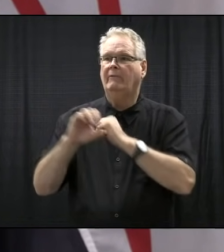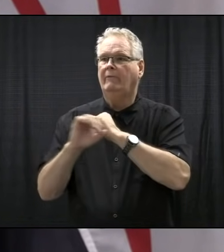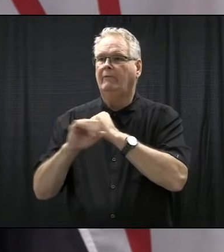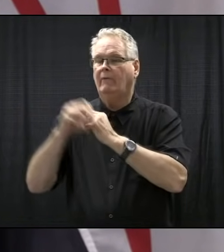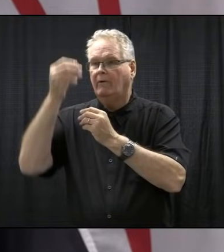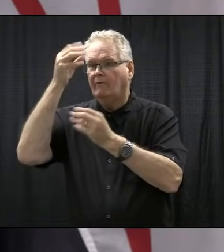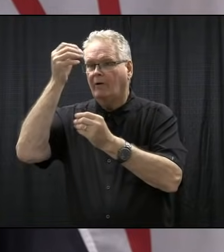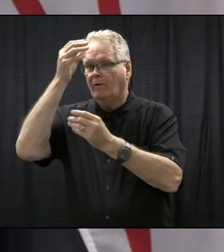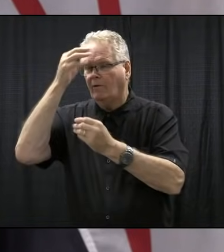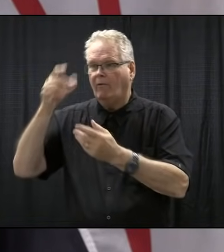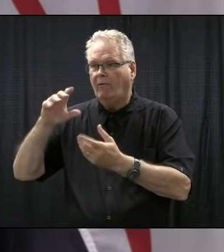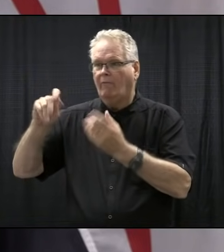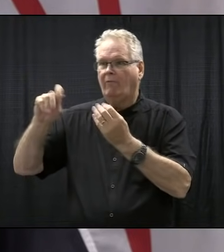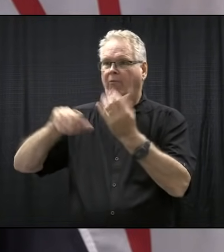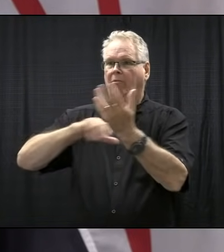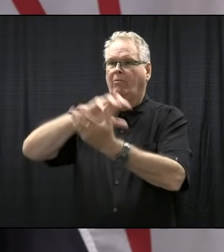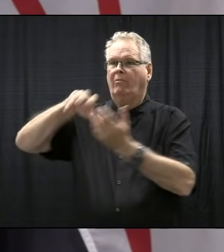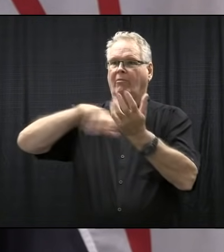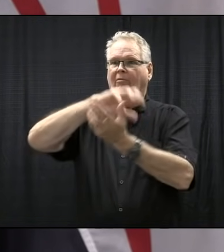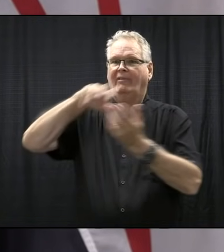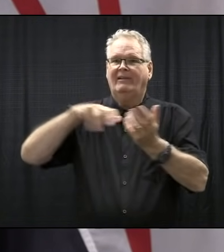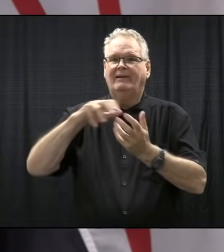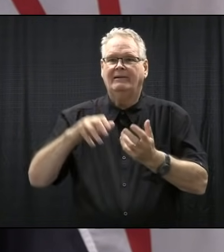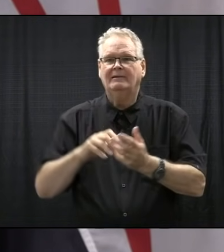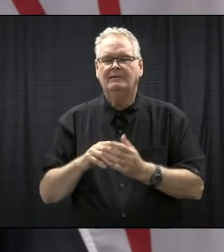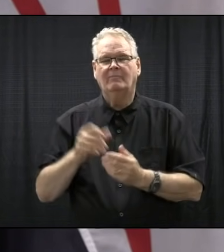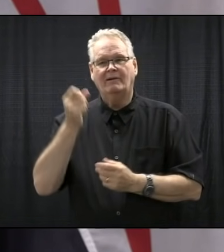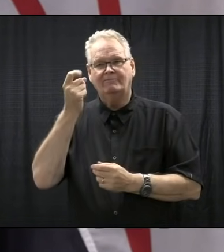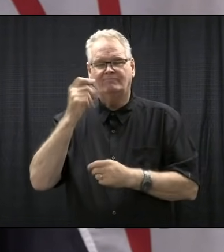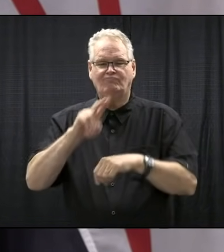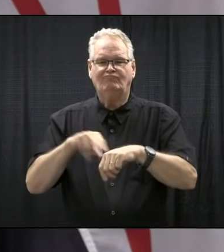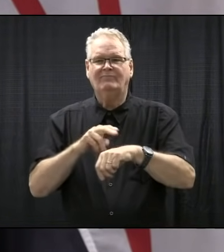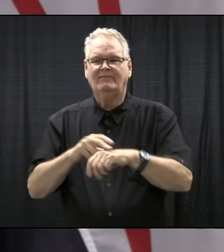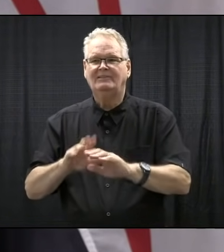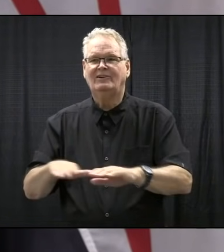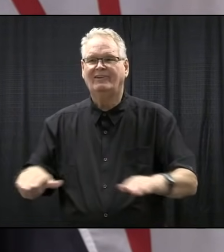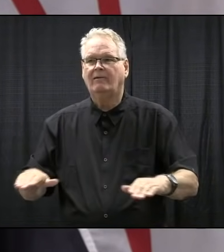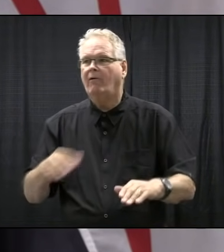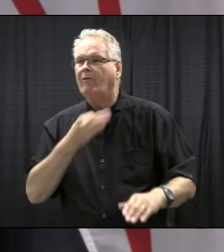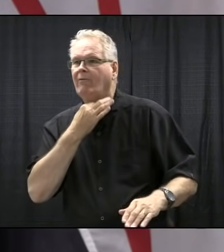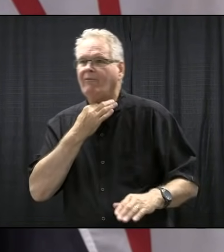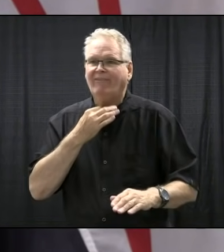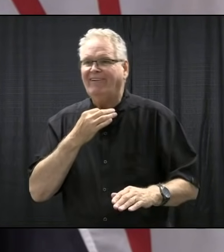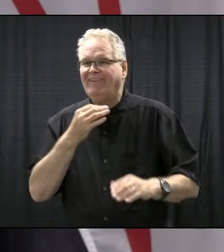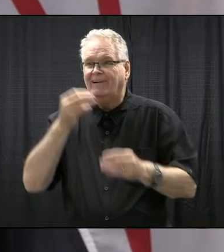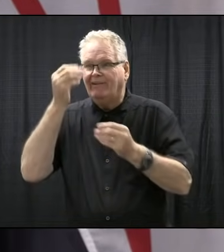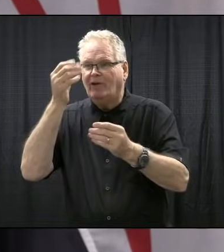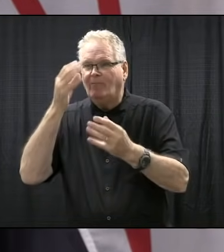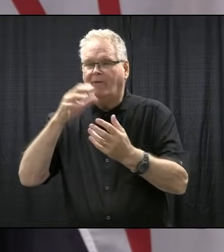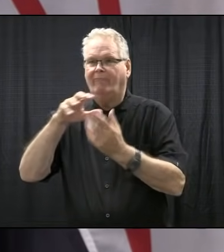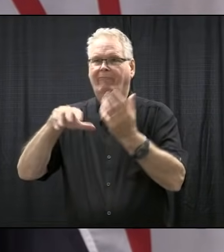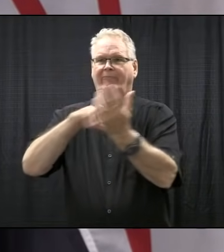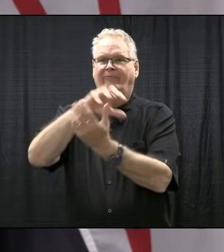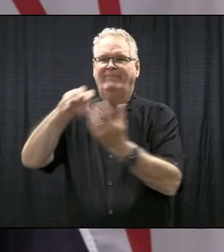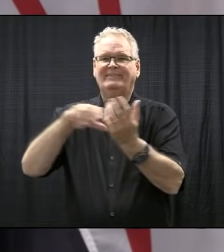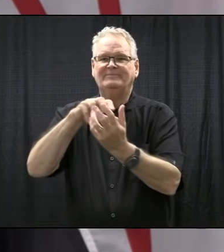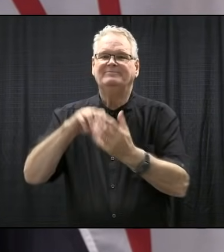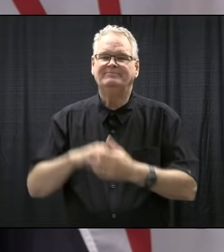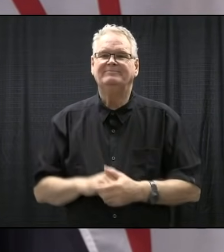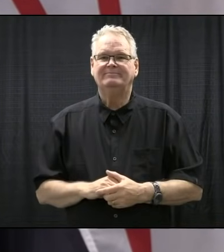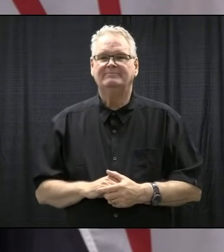credible. If you had a first dose of Pfizer, please do not delay your second dose just to receive the same